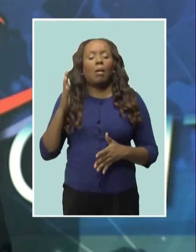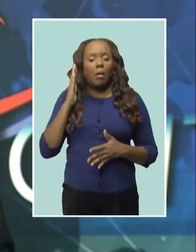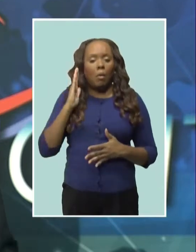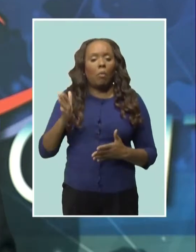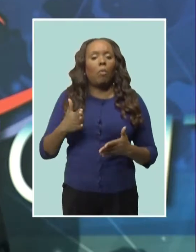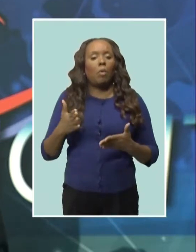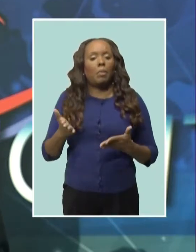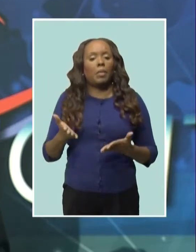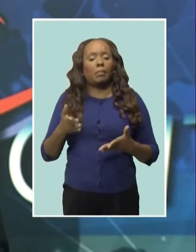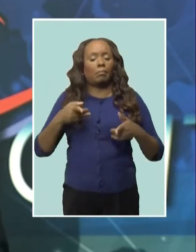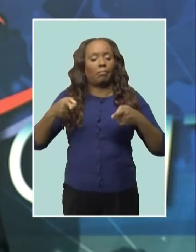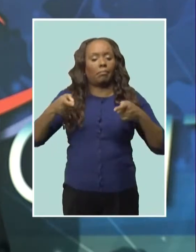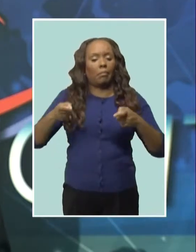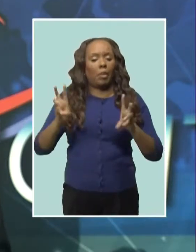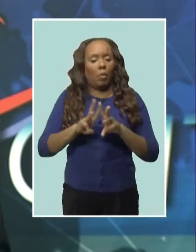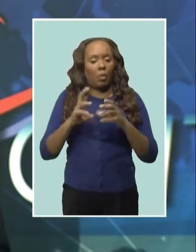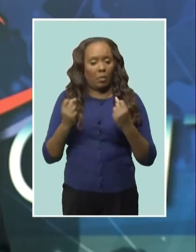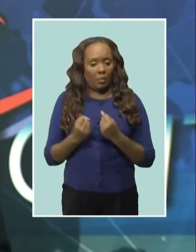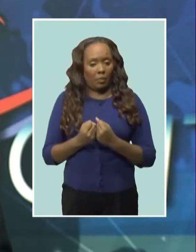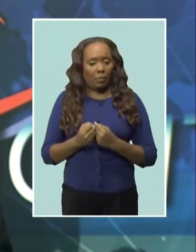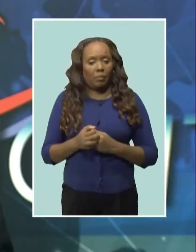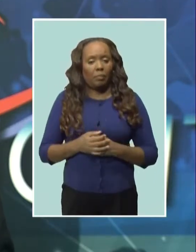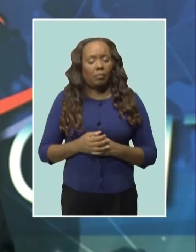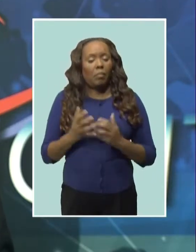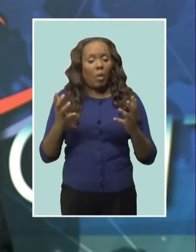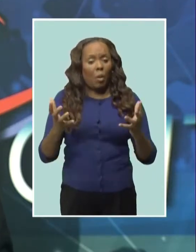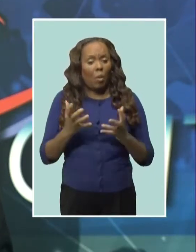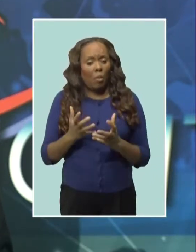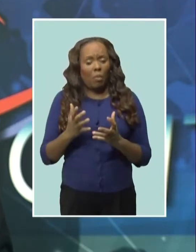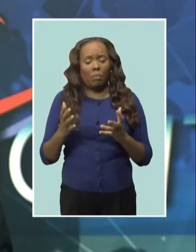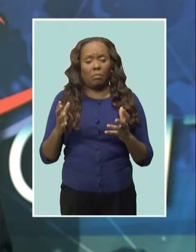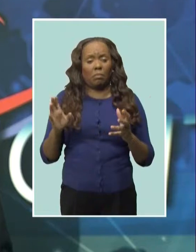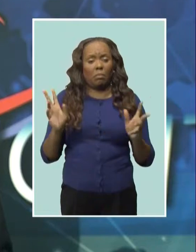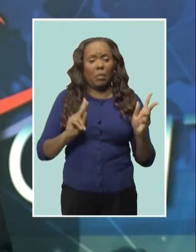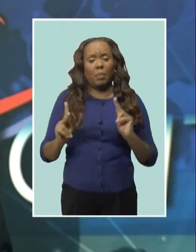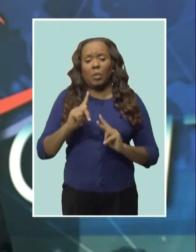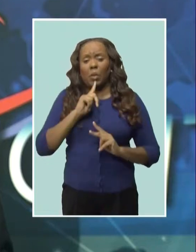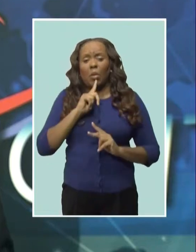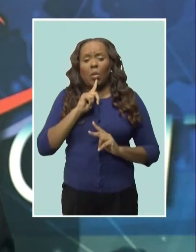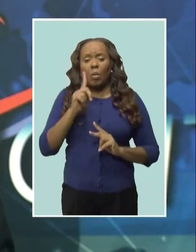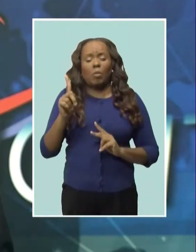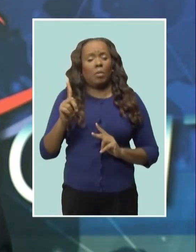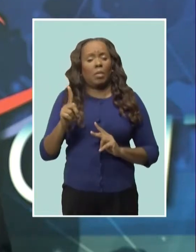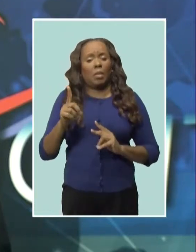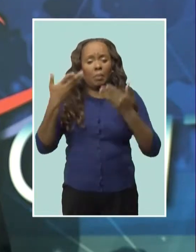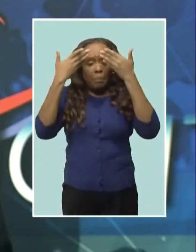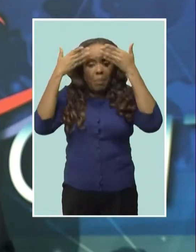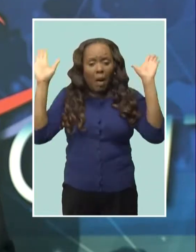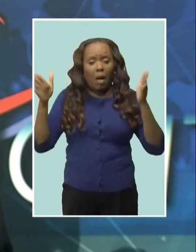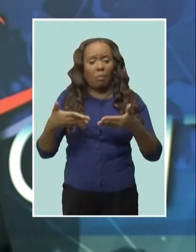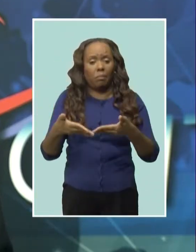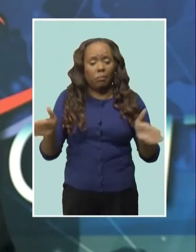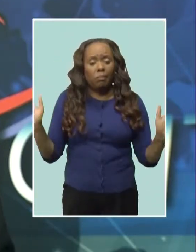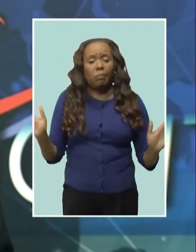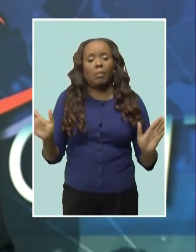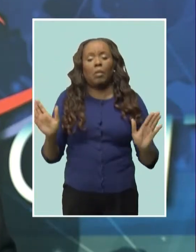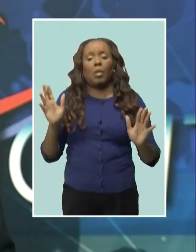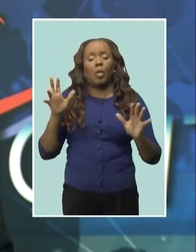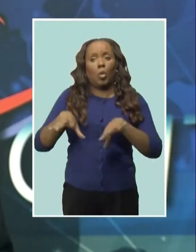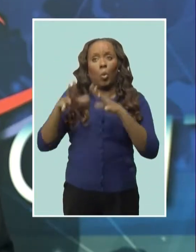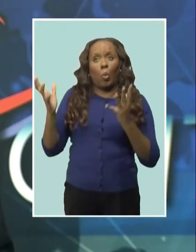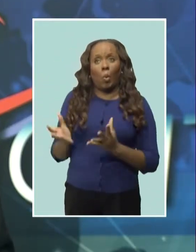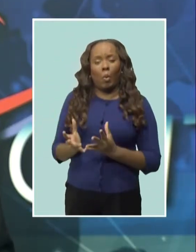Home Affairs Minister says it will encourage business people to expand their thought processes to see the world as their